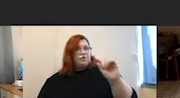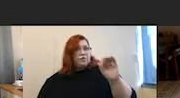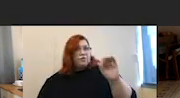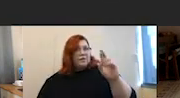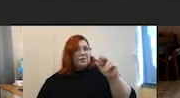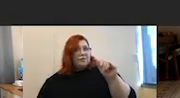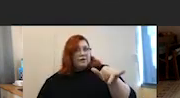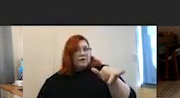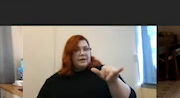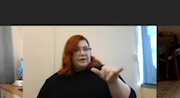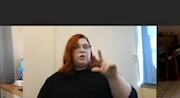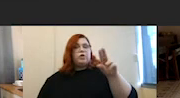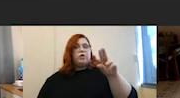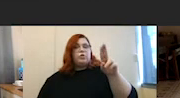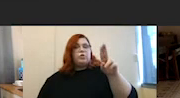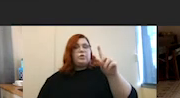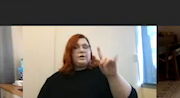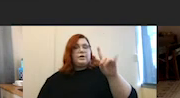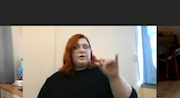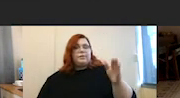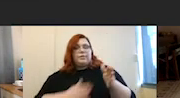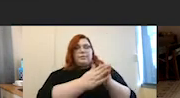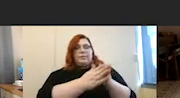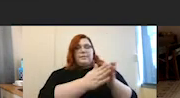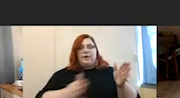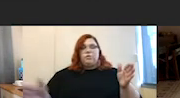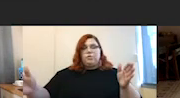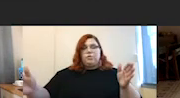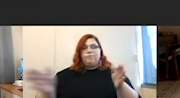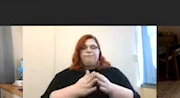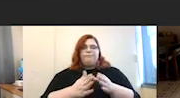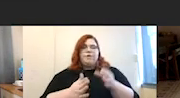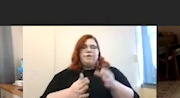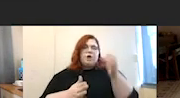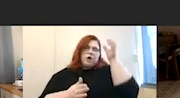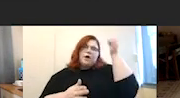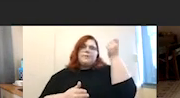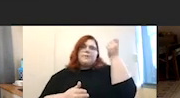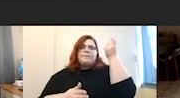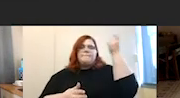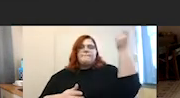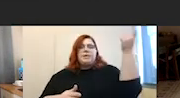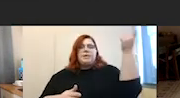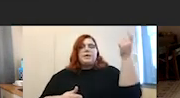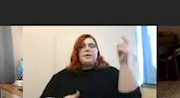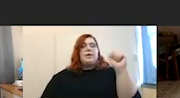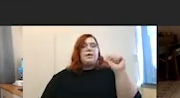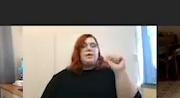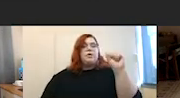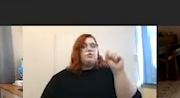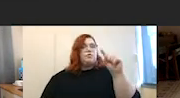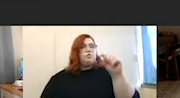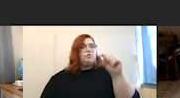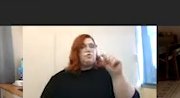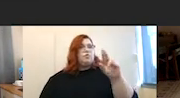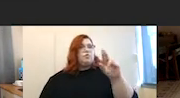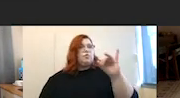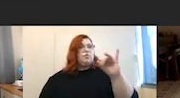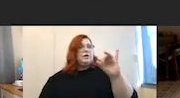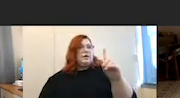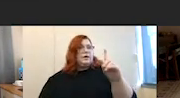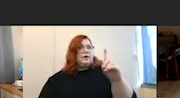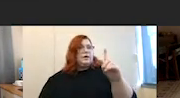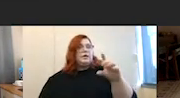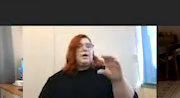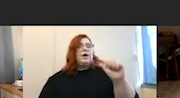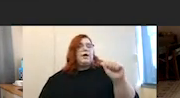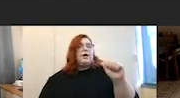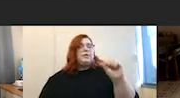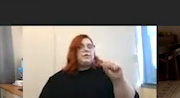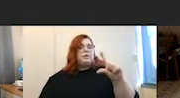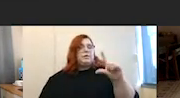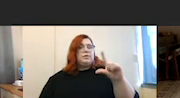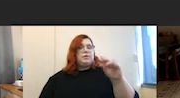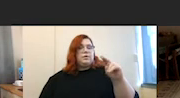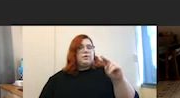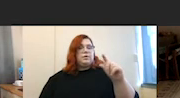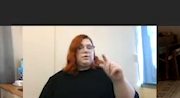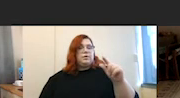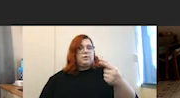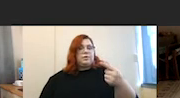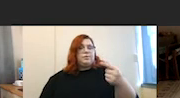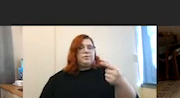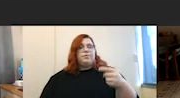coined by Astrid Ensling in her book Literary Gaming, where she places on either side of the